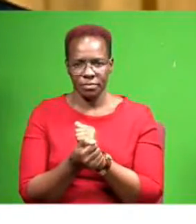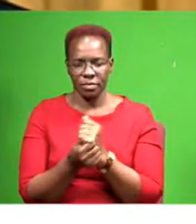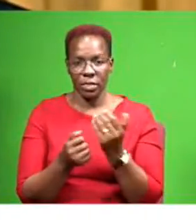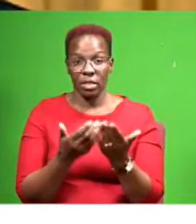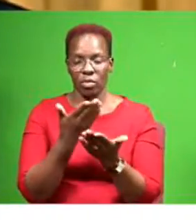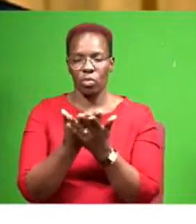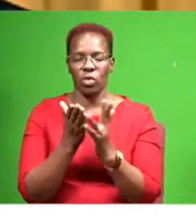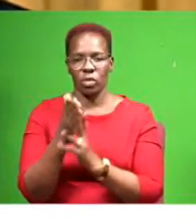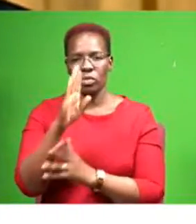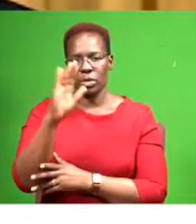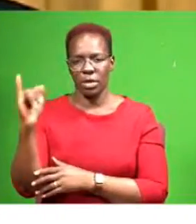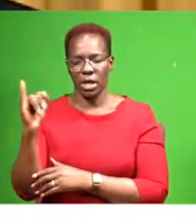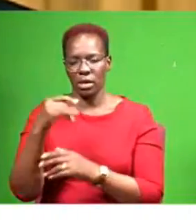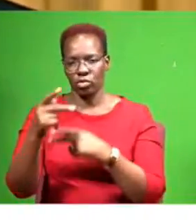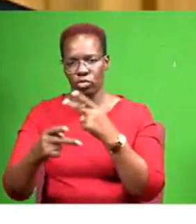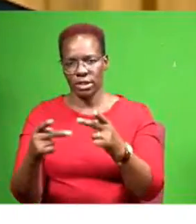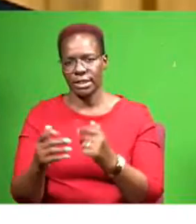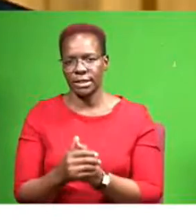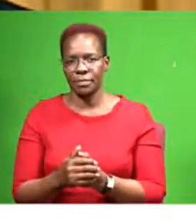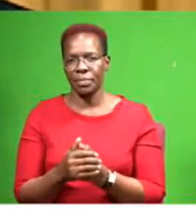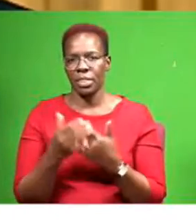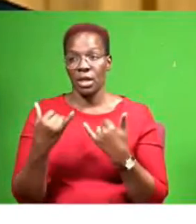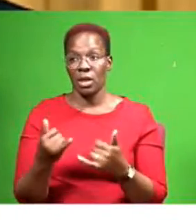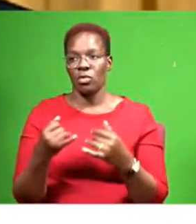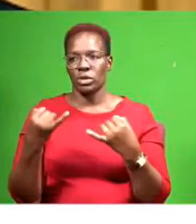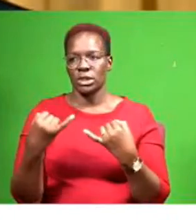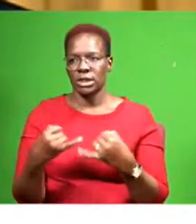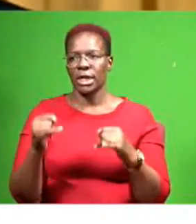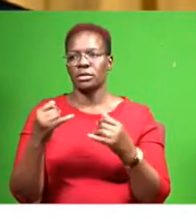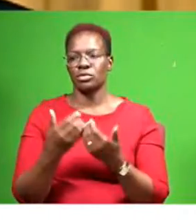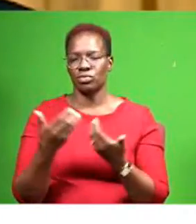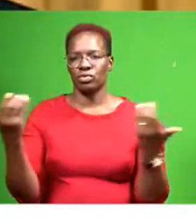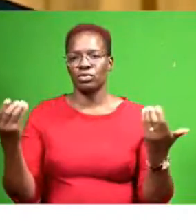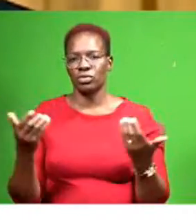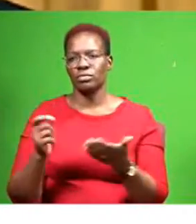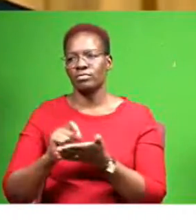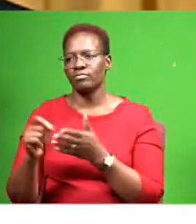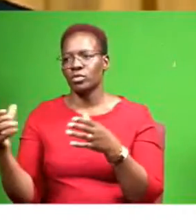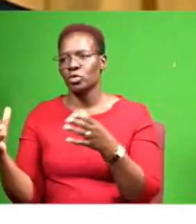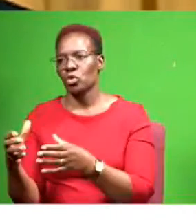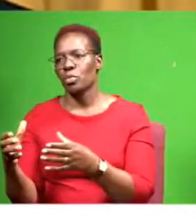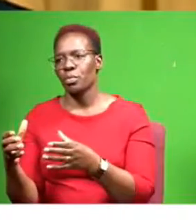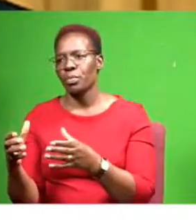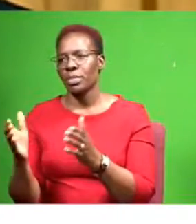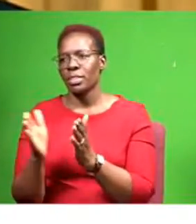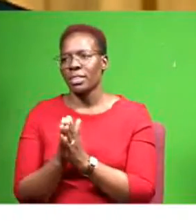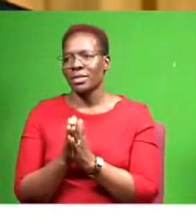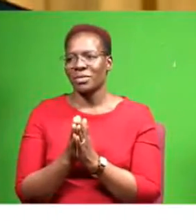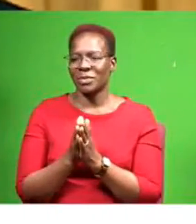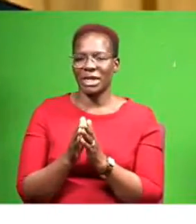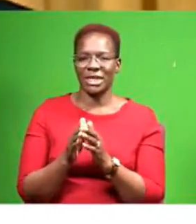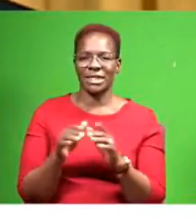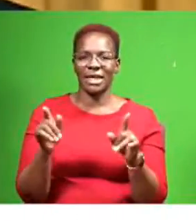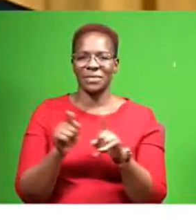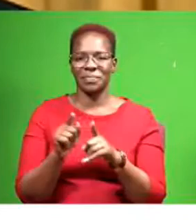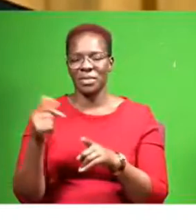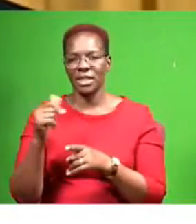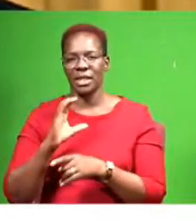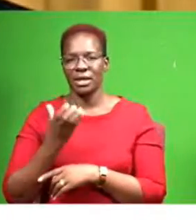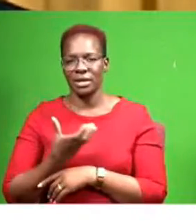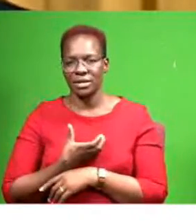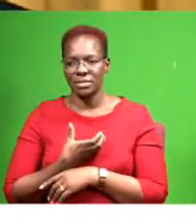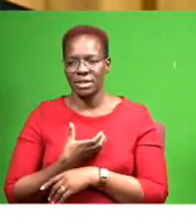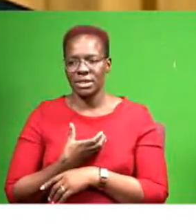proposed through the BBI process. And so the attempt to distinguish the BBI Secretariat as a separate entity from the BBI Steering Committee was